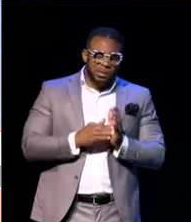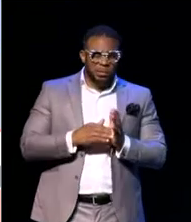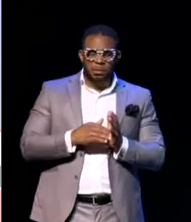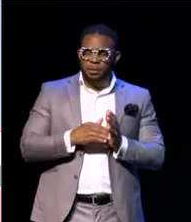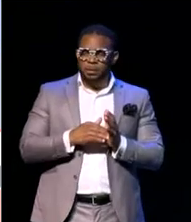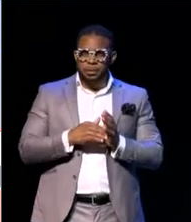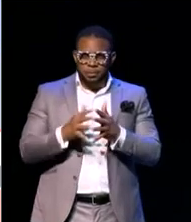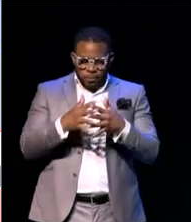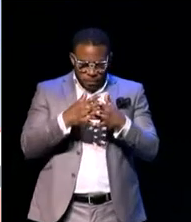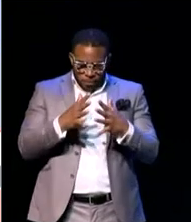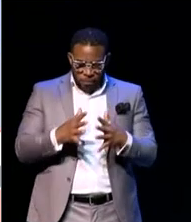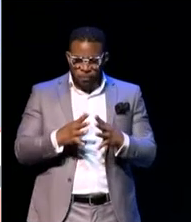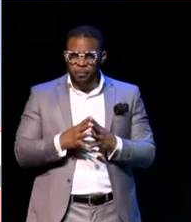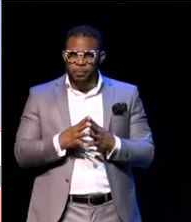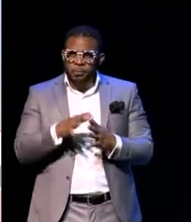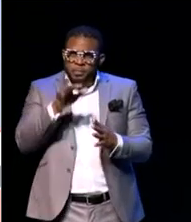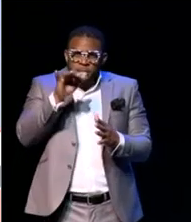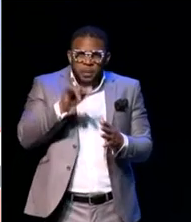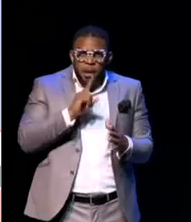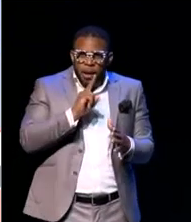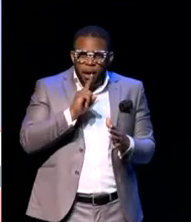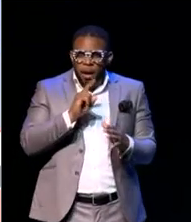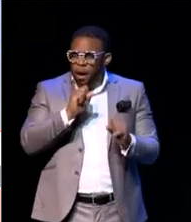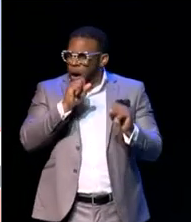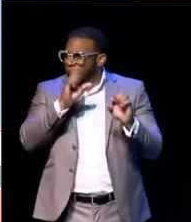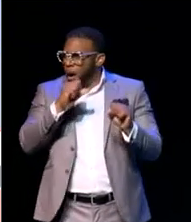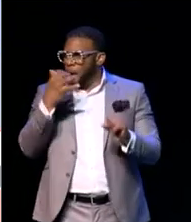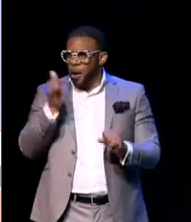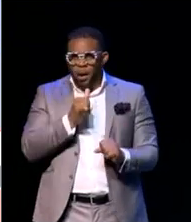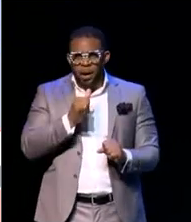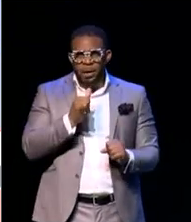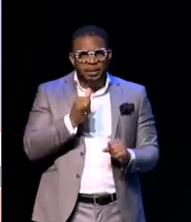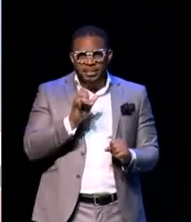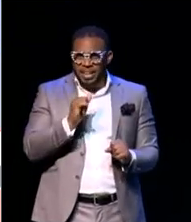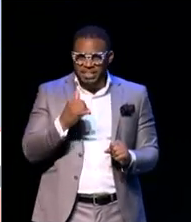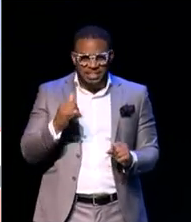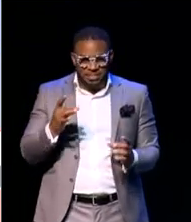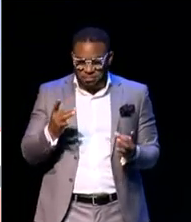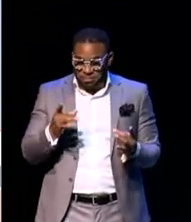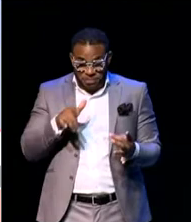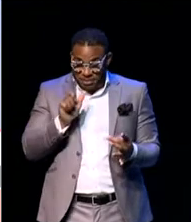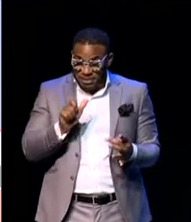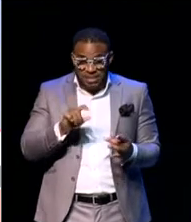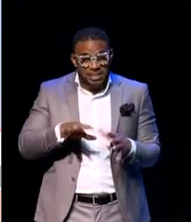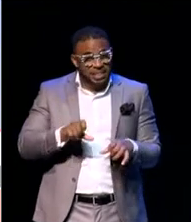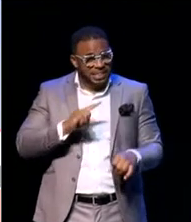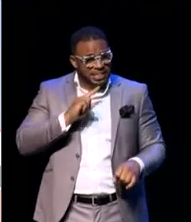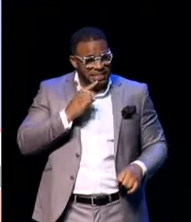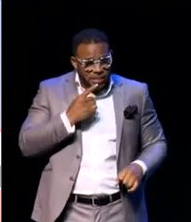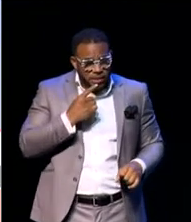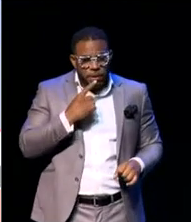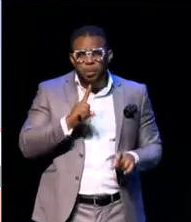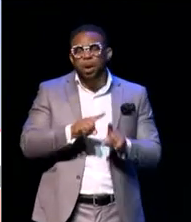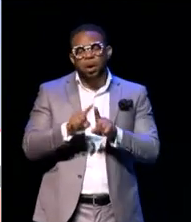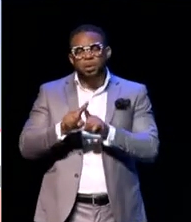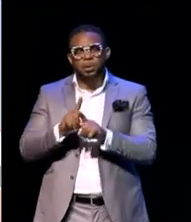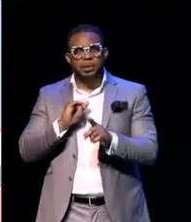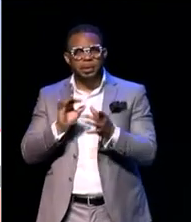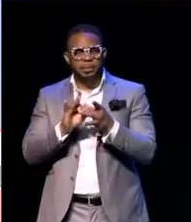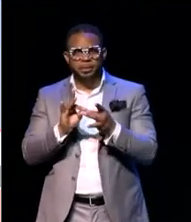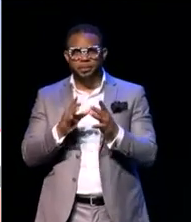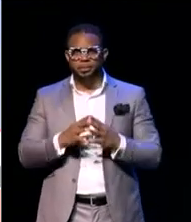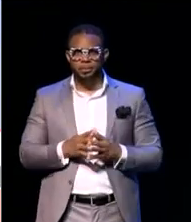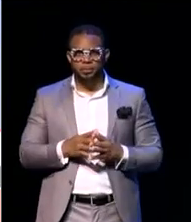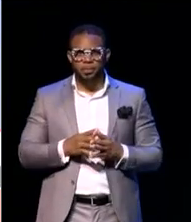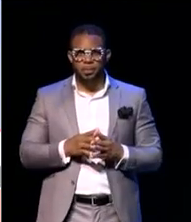590,000 Americans. That is extraordinary. That is something you need to take very seriously. But also, as I